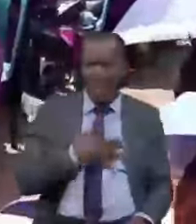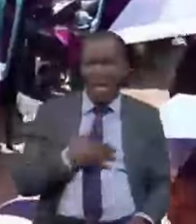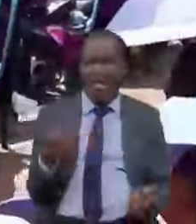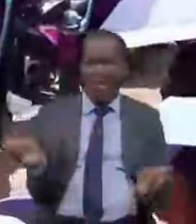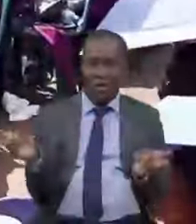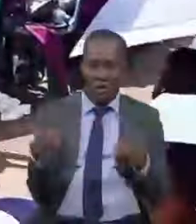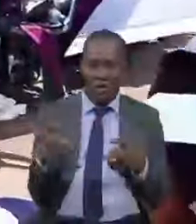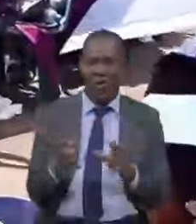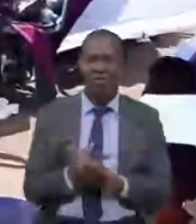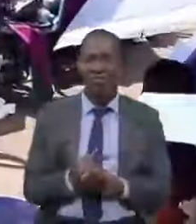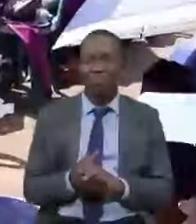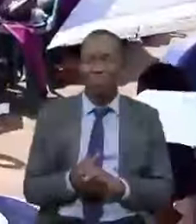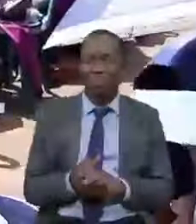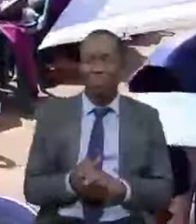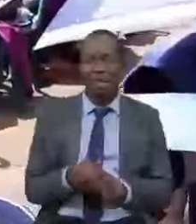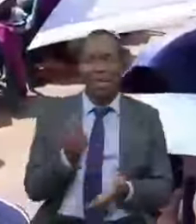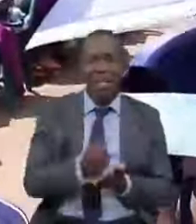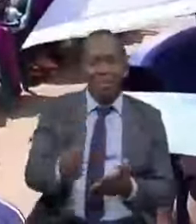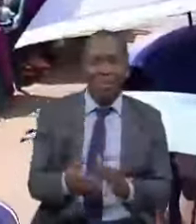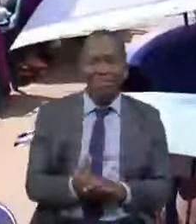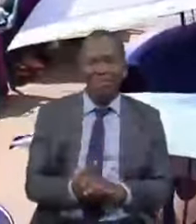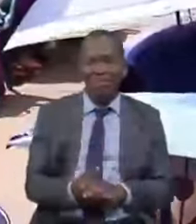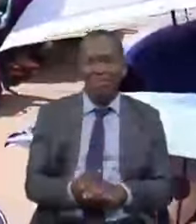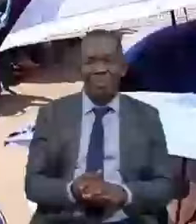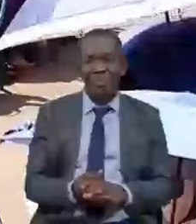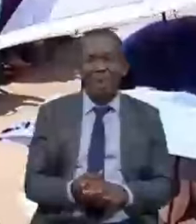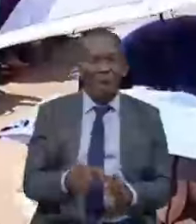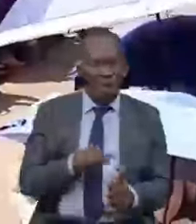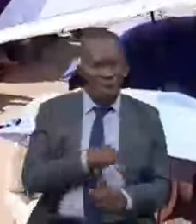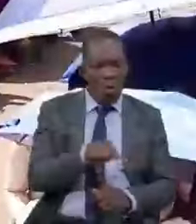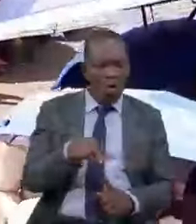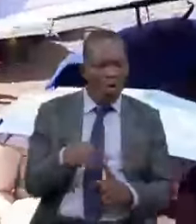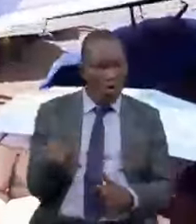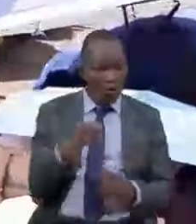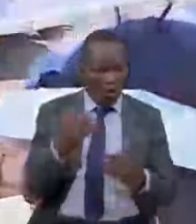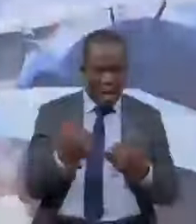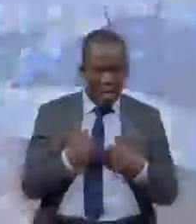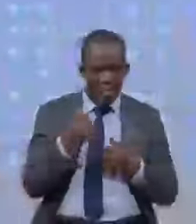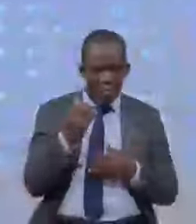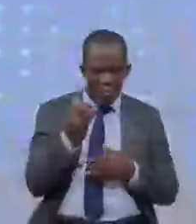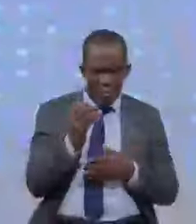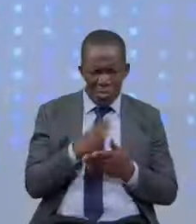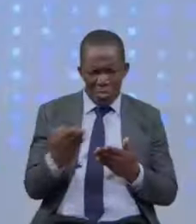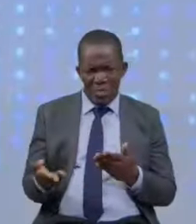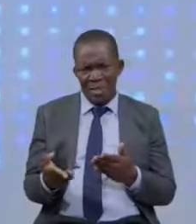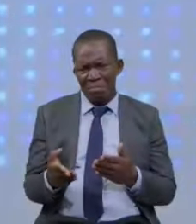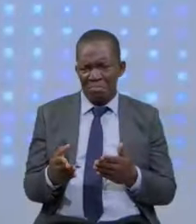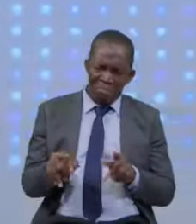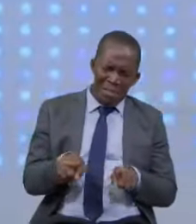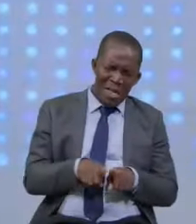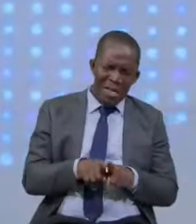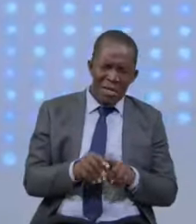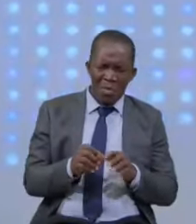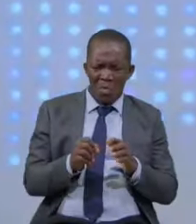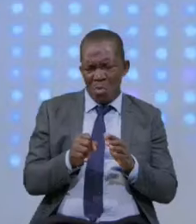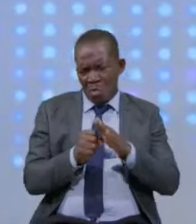When you have something like oppression, attack, affliction, something is working at my